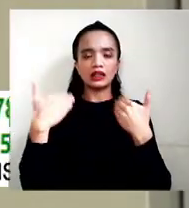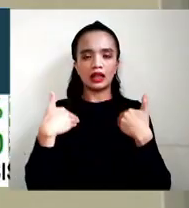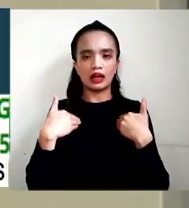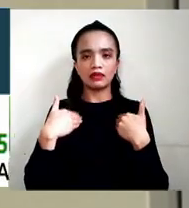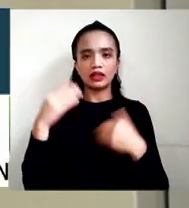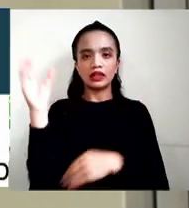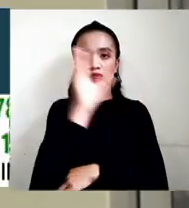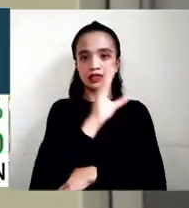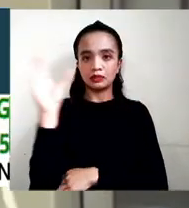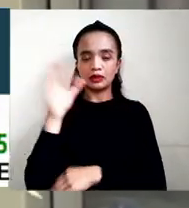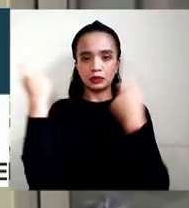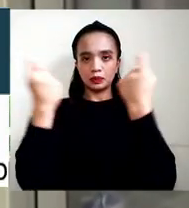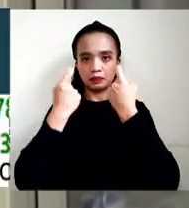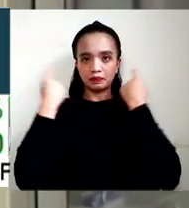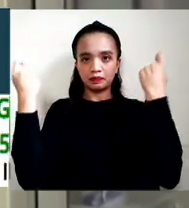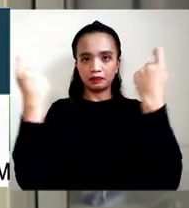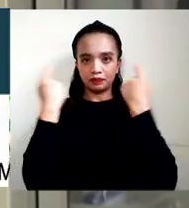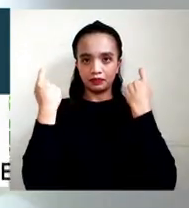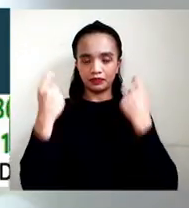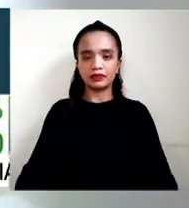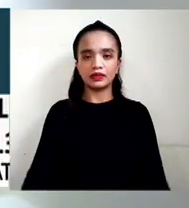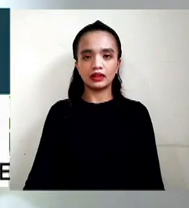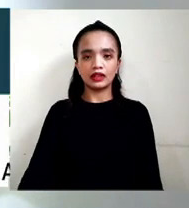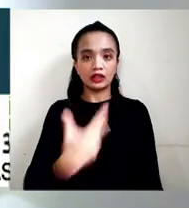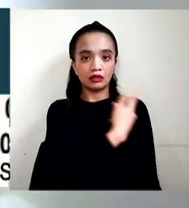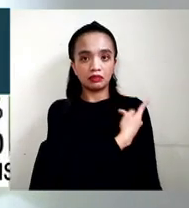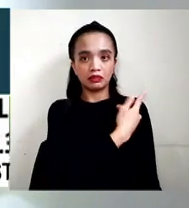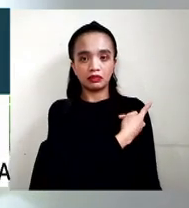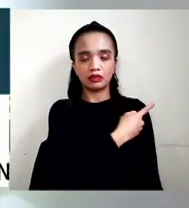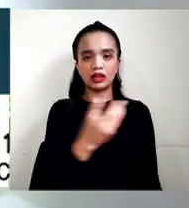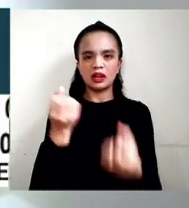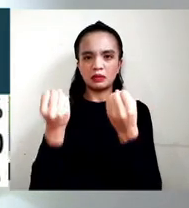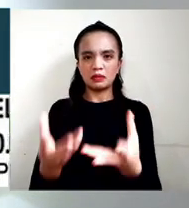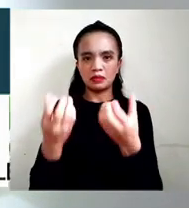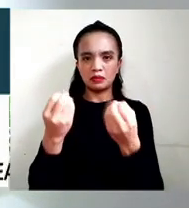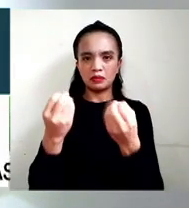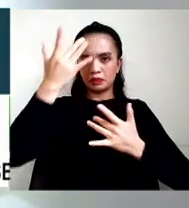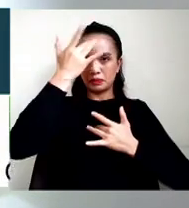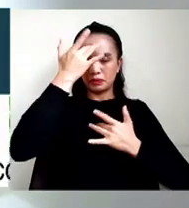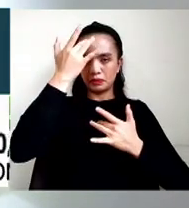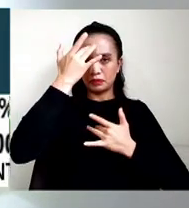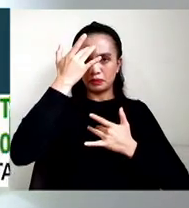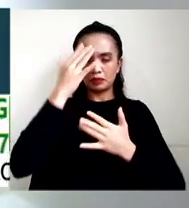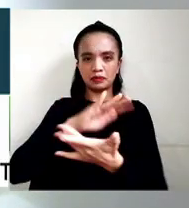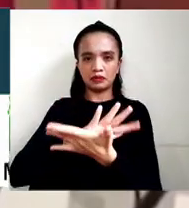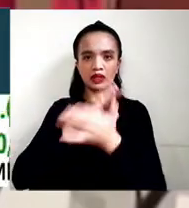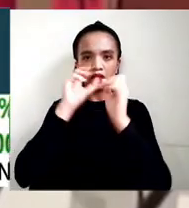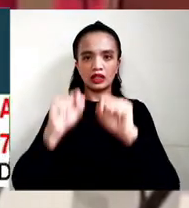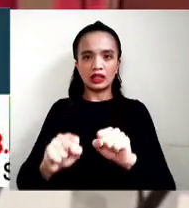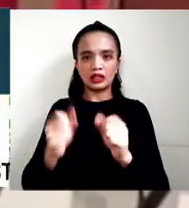As U.S. coronavirus vaccination efforts ramp up, a growing number of virus variants could challenge the public health